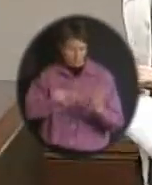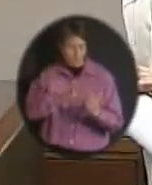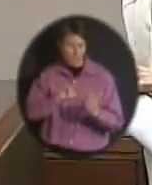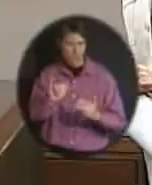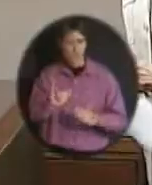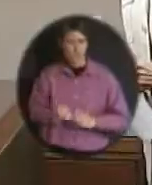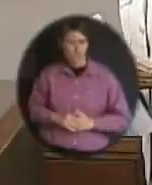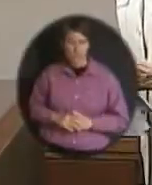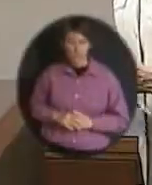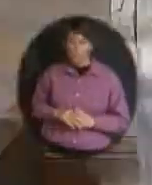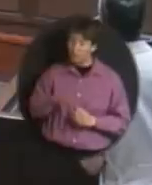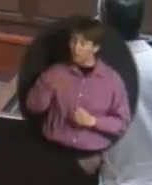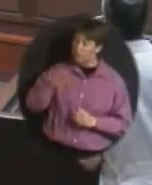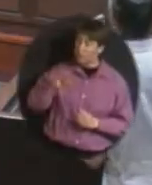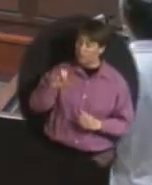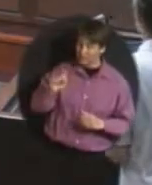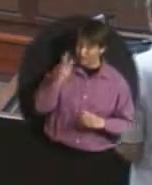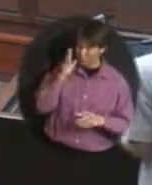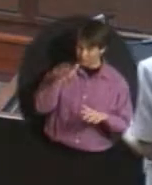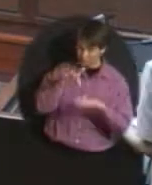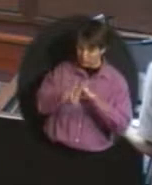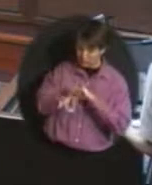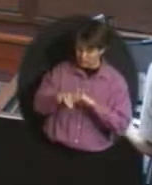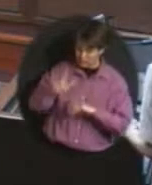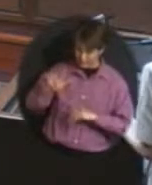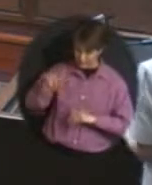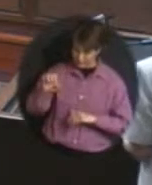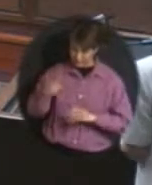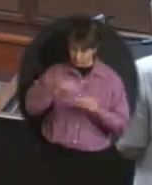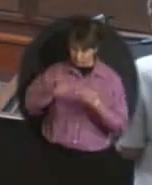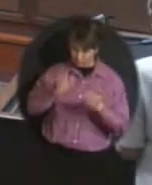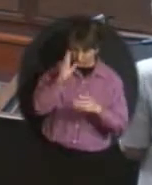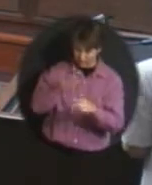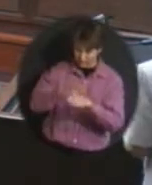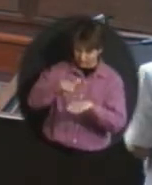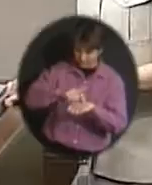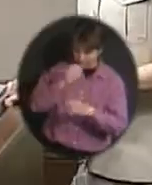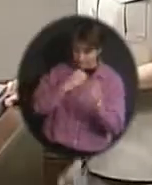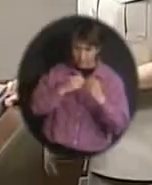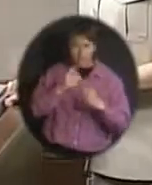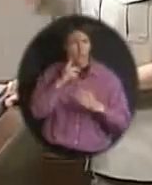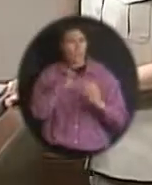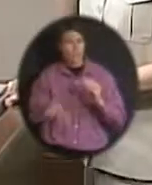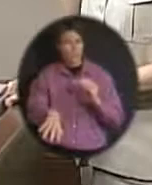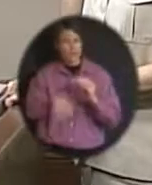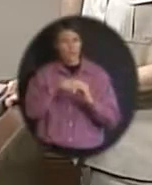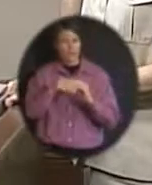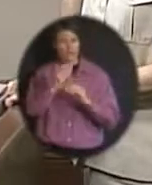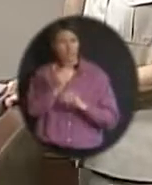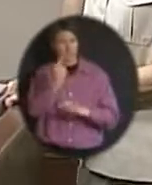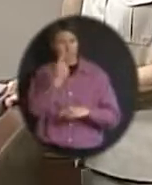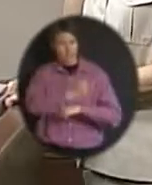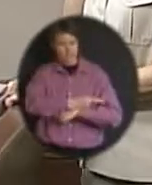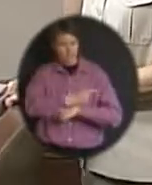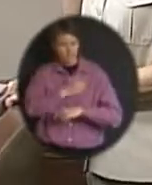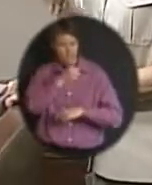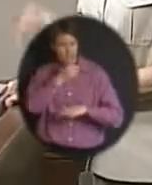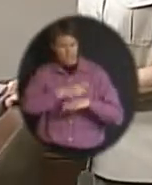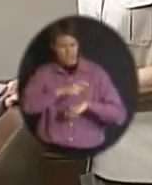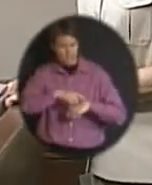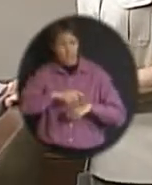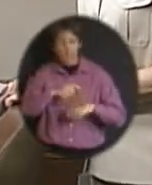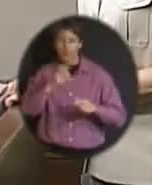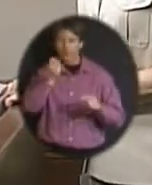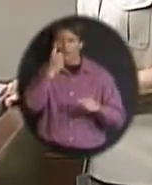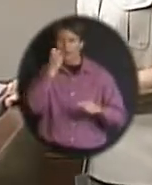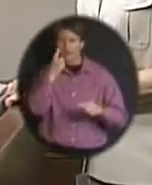Oh, wow. So Thank do the you. buses run early and late so that students have time to eat? We extended the day by 15 minutes, so and the lunches won't